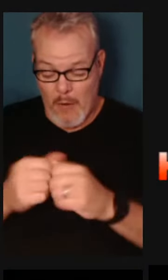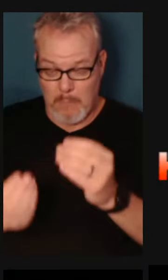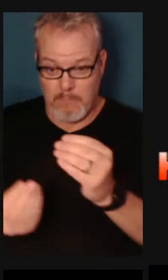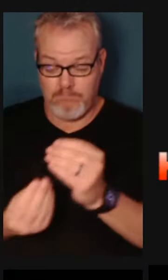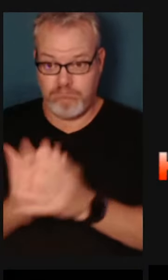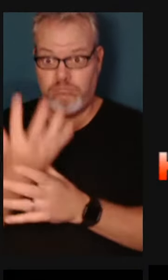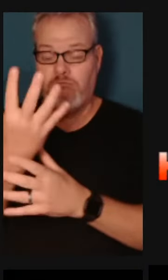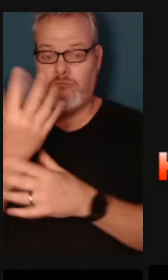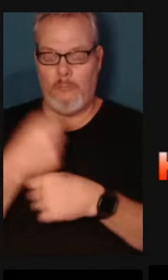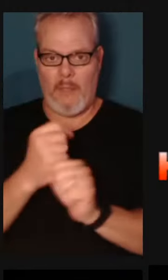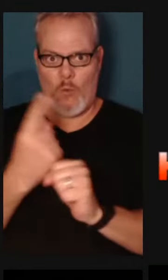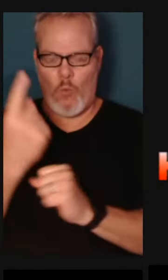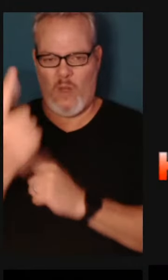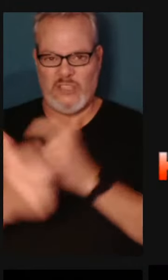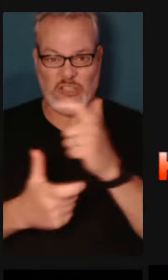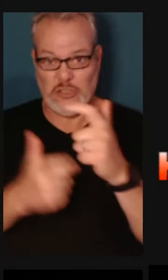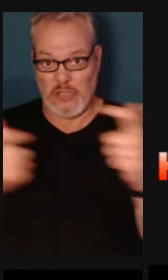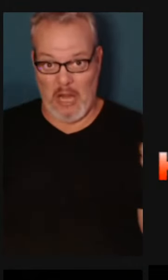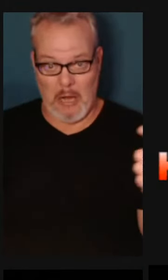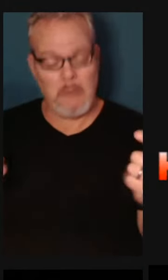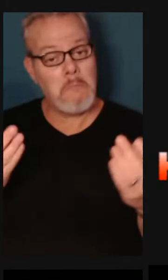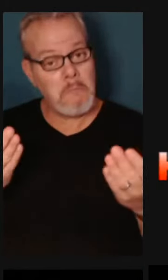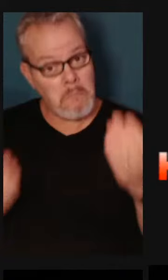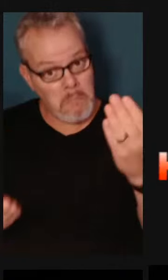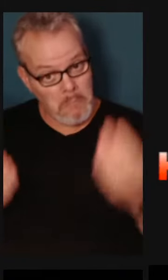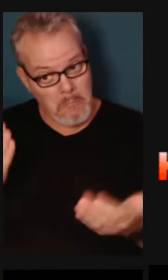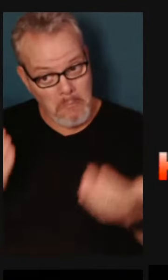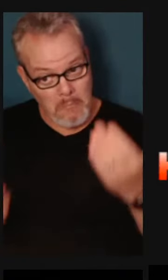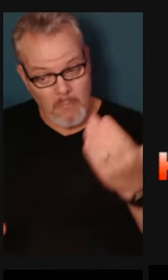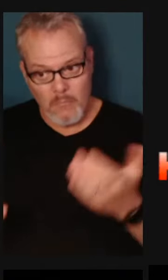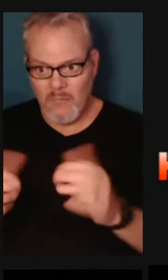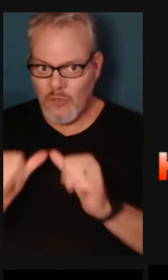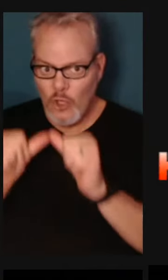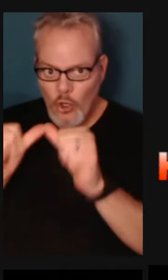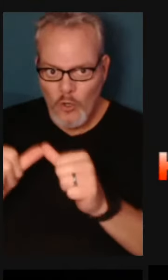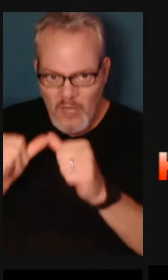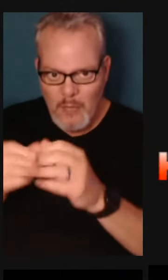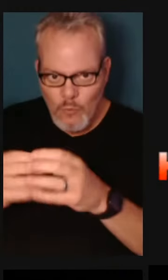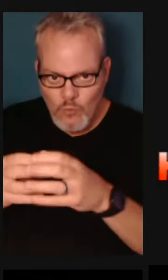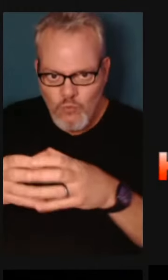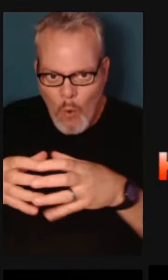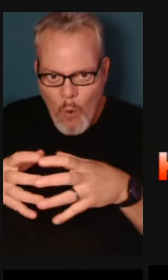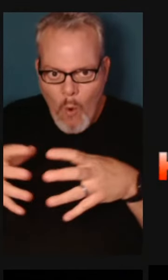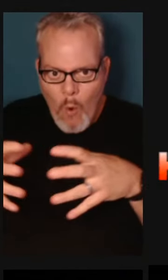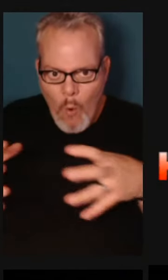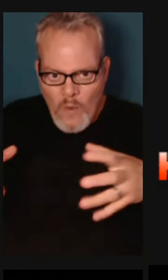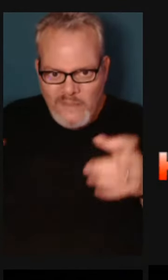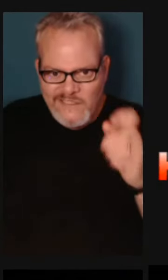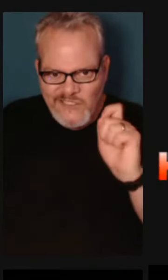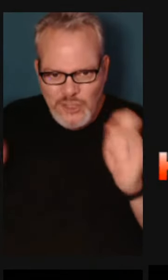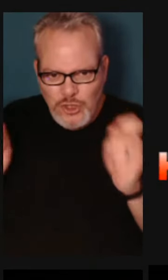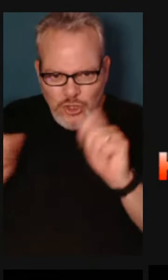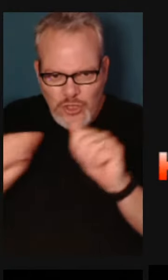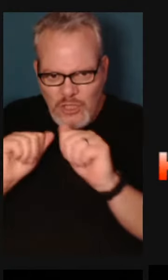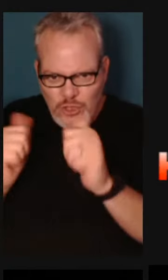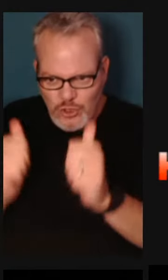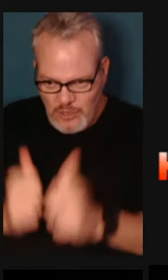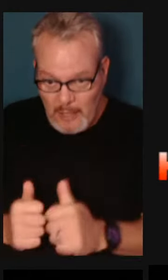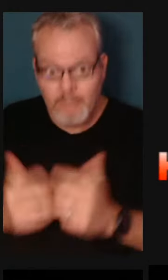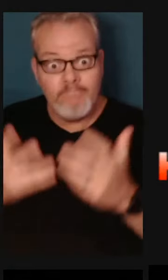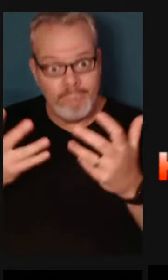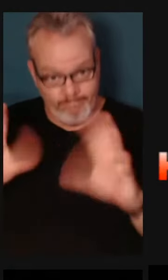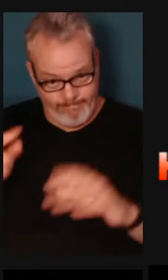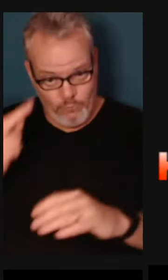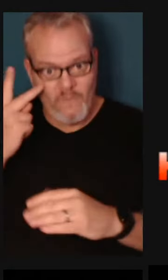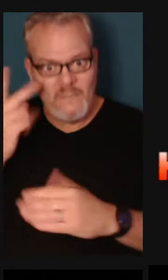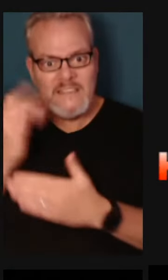seems possible. Could it keep growing and fill in some holes and change shape? And we've seen that cone on the backside slumping